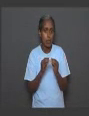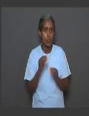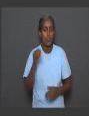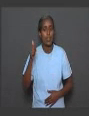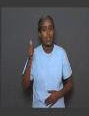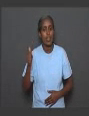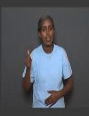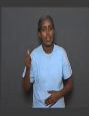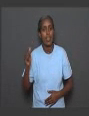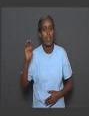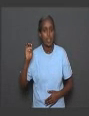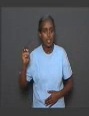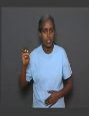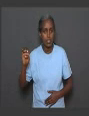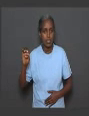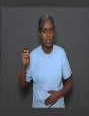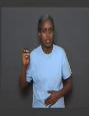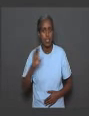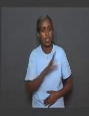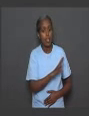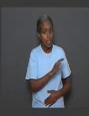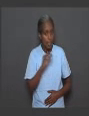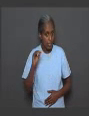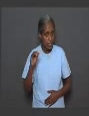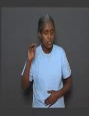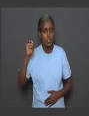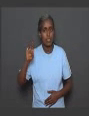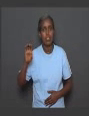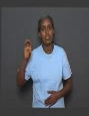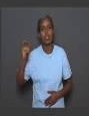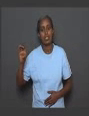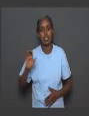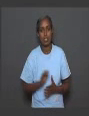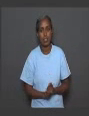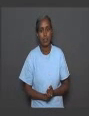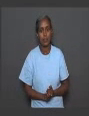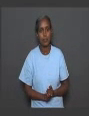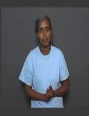of AE and EC.